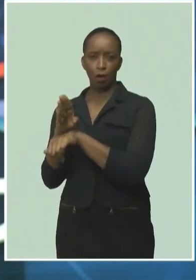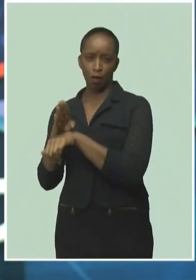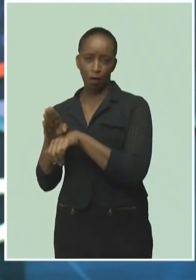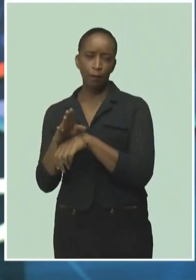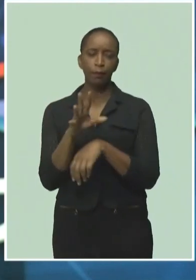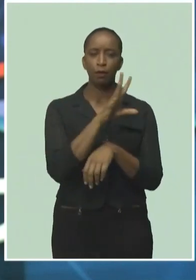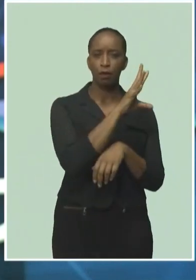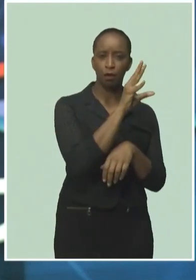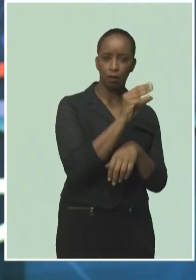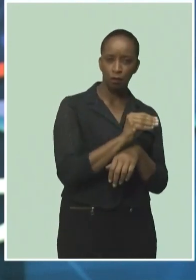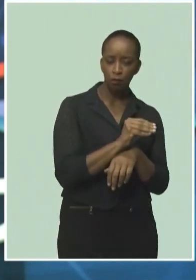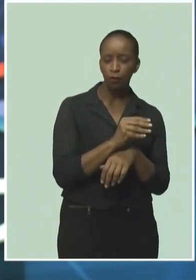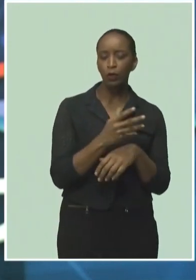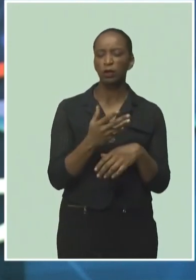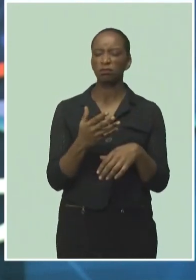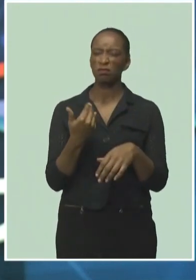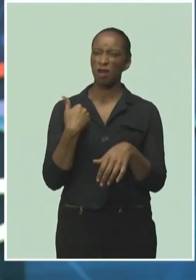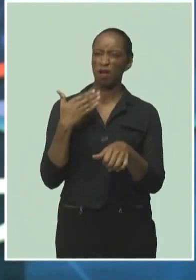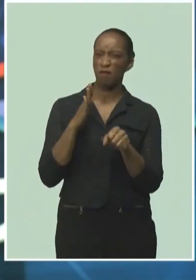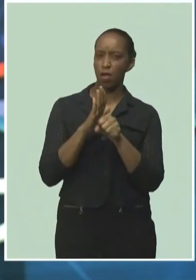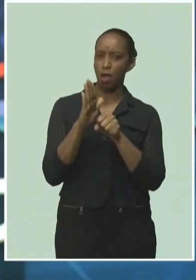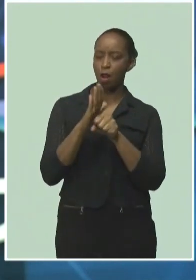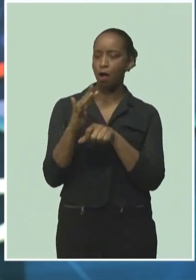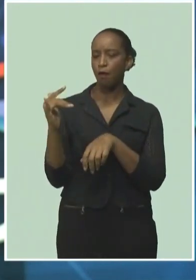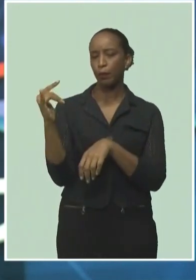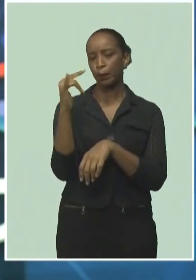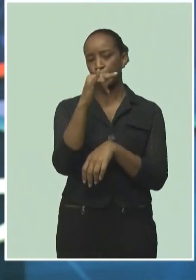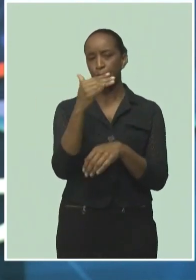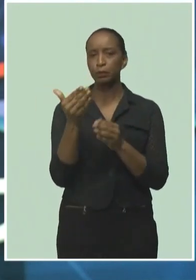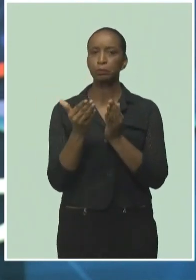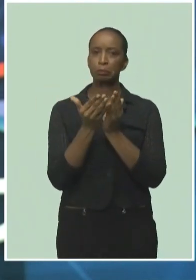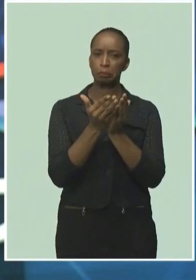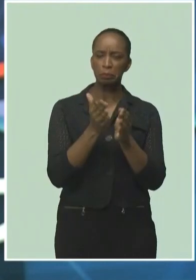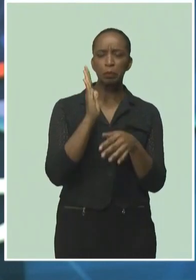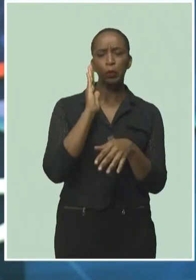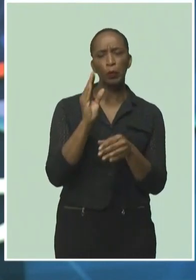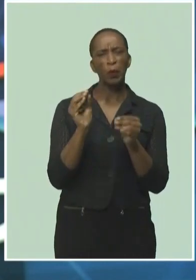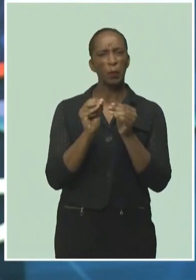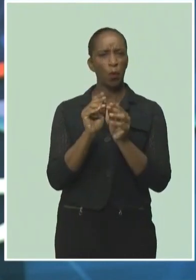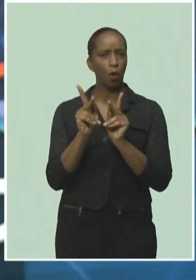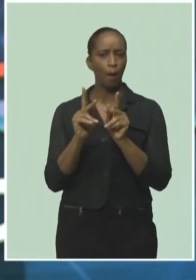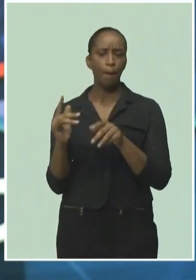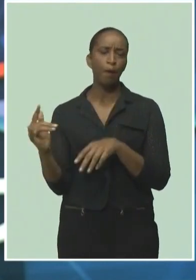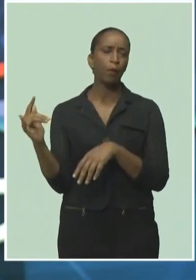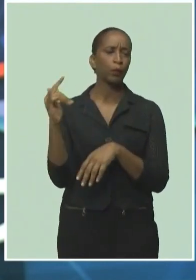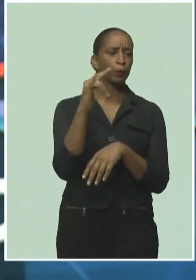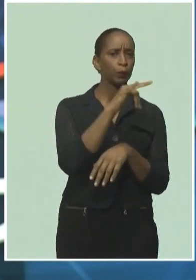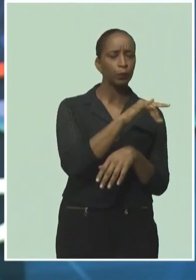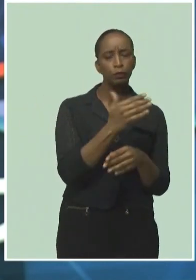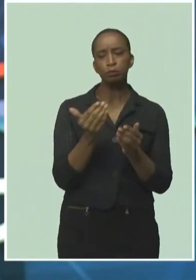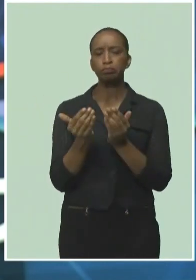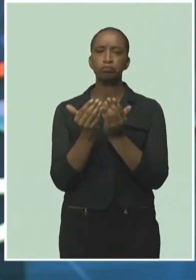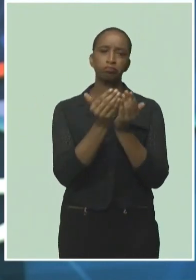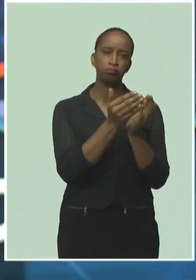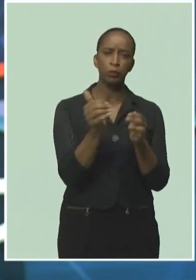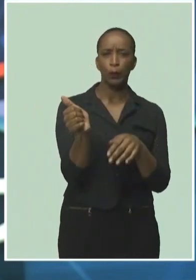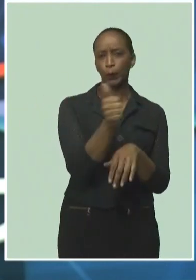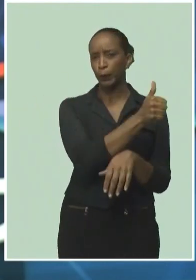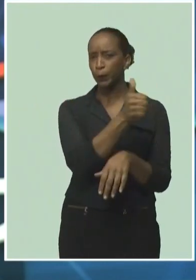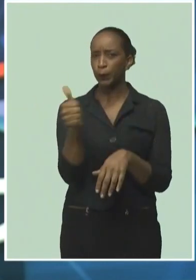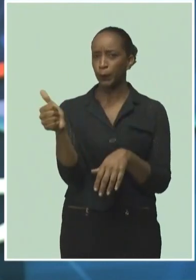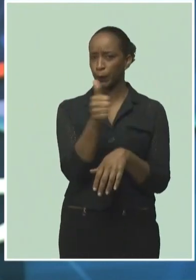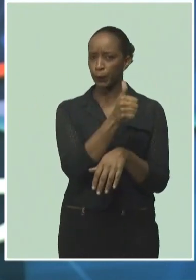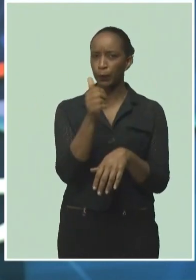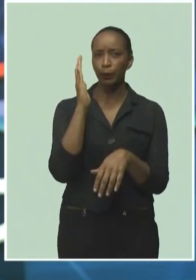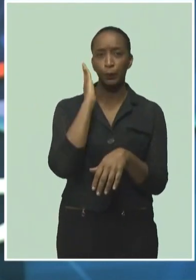sea transportation addressed, people will travel more across the two regions. Dr. Greenidge shared that view as he participated in a